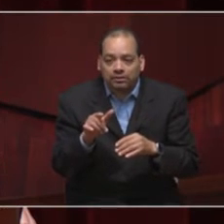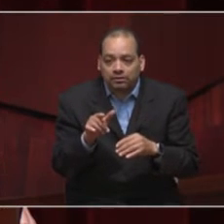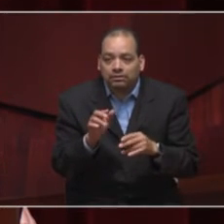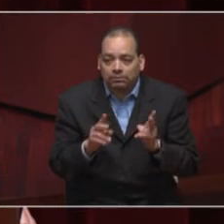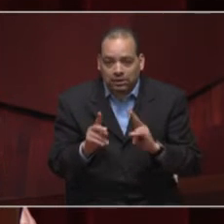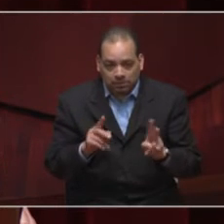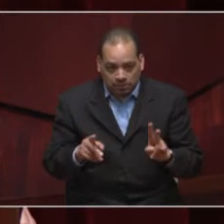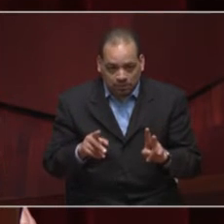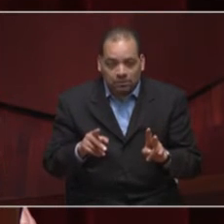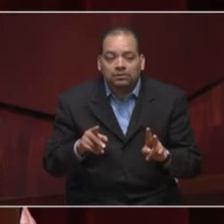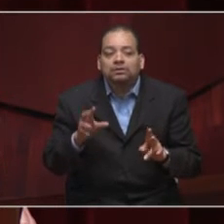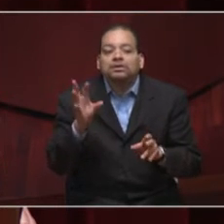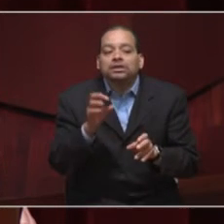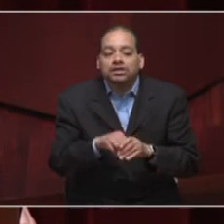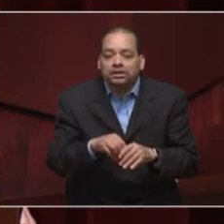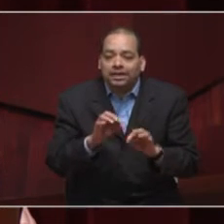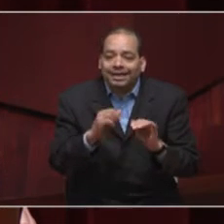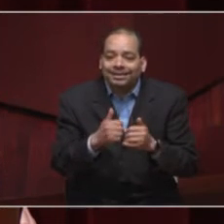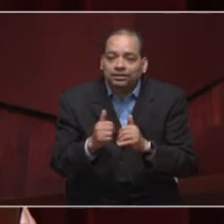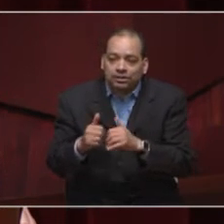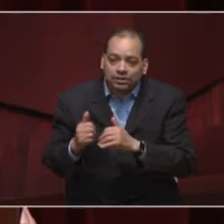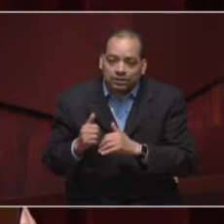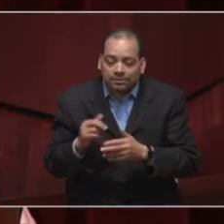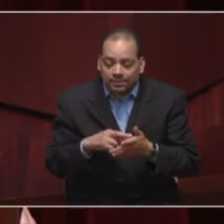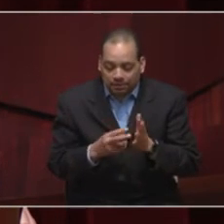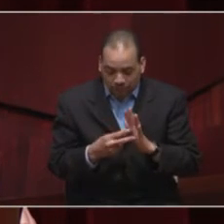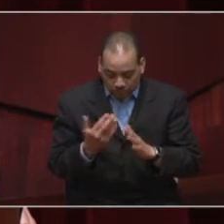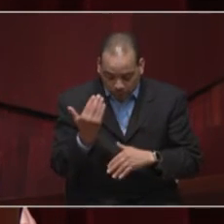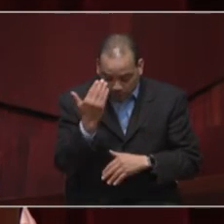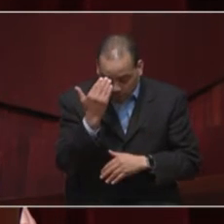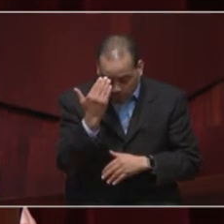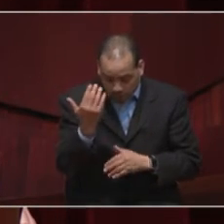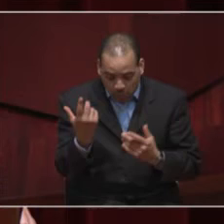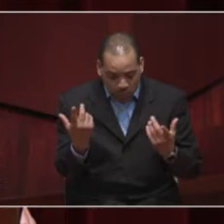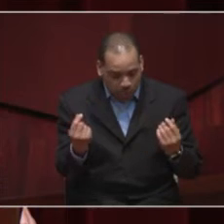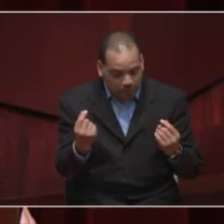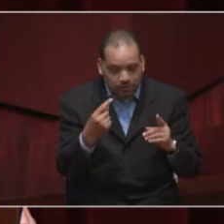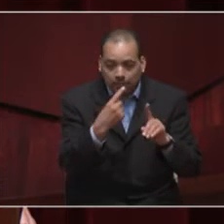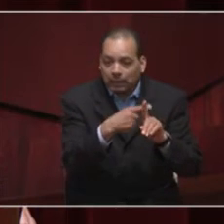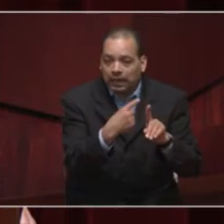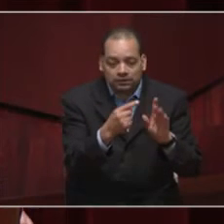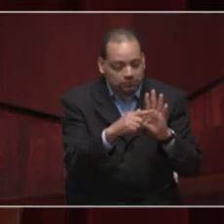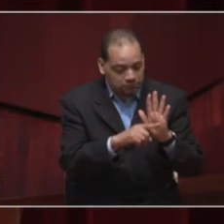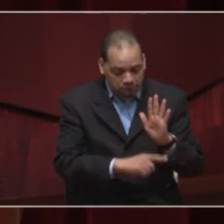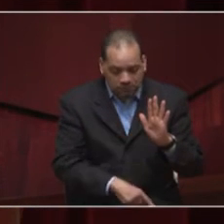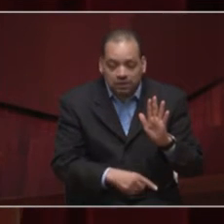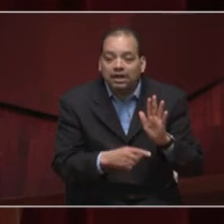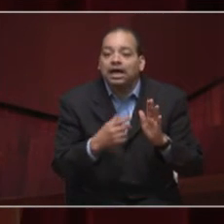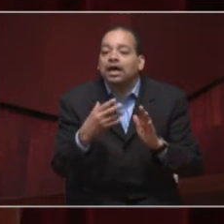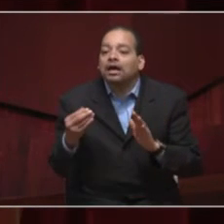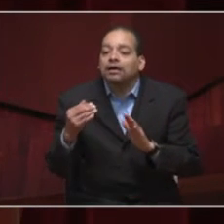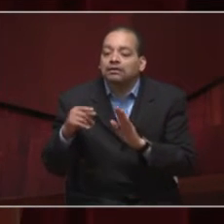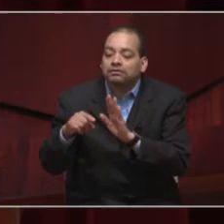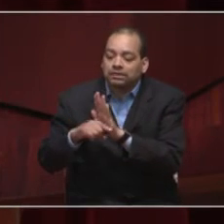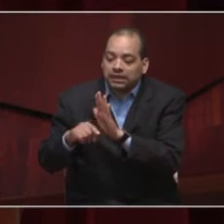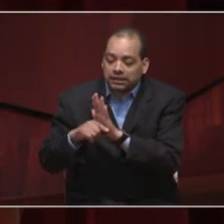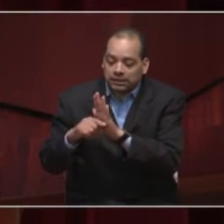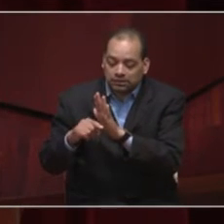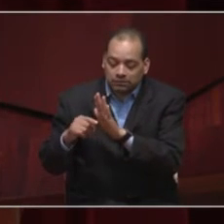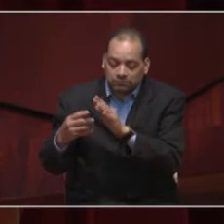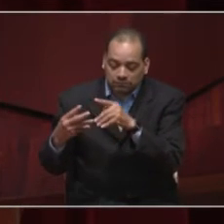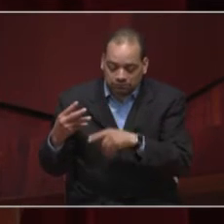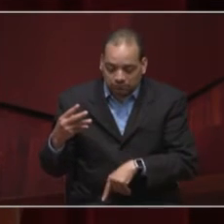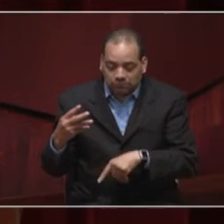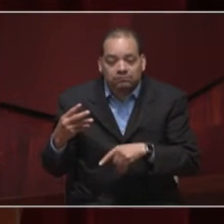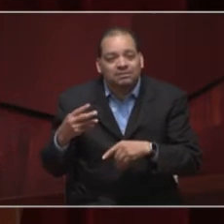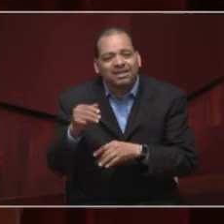in the agencies to find out what are the pros and cons of using this new series. So that's the only timeline